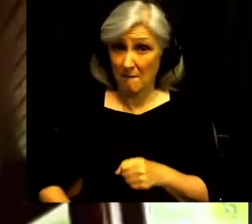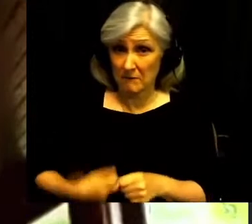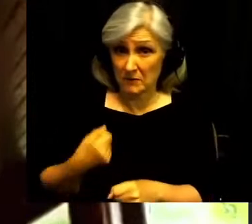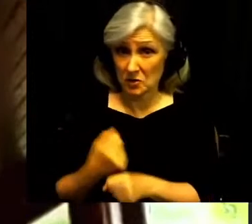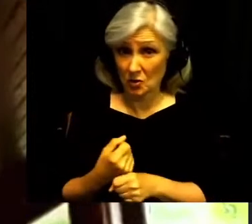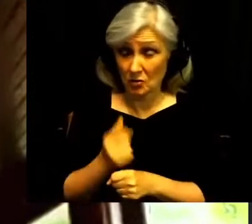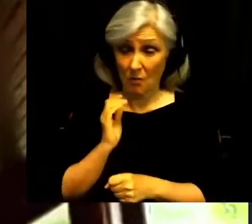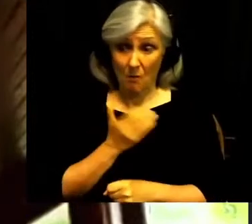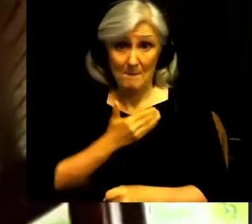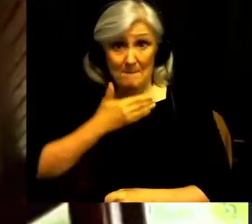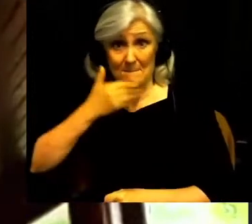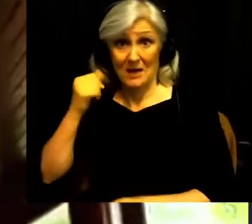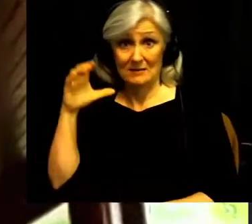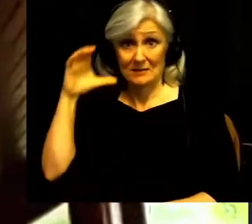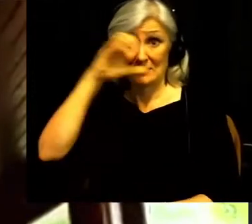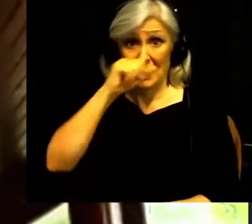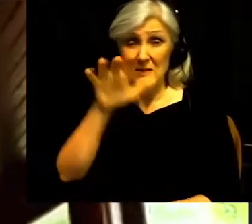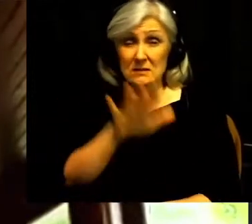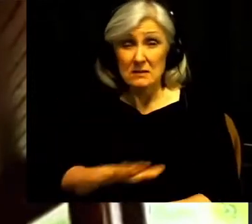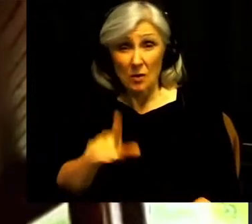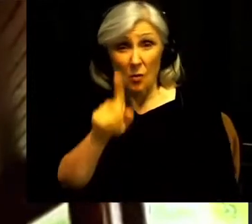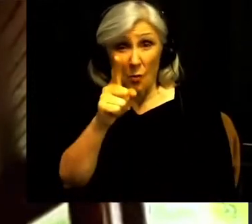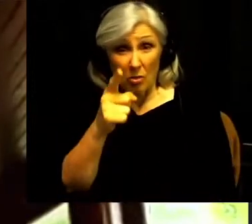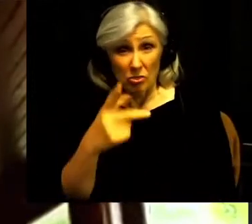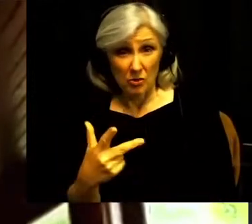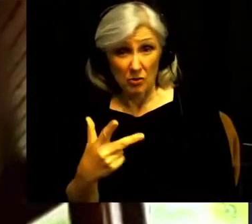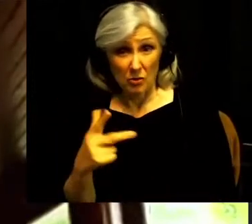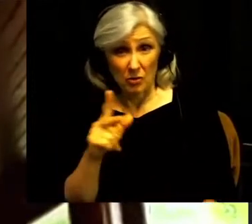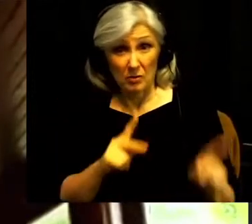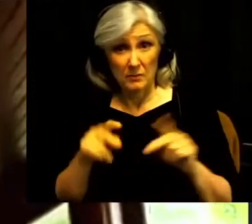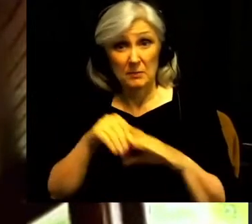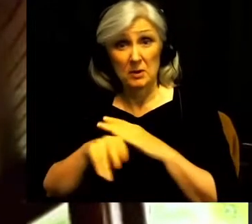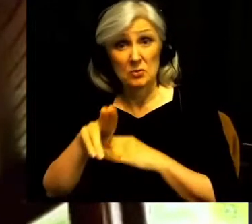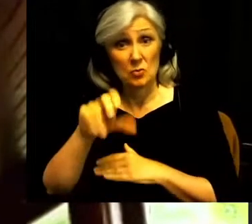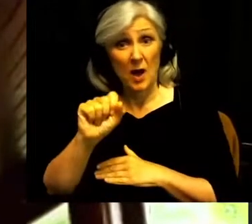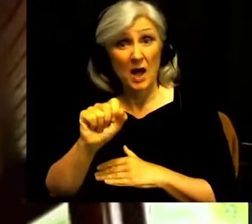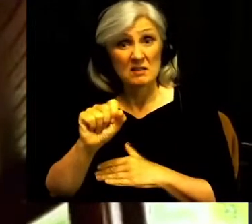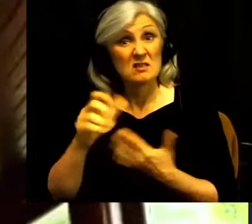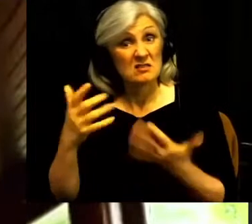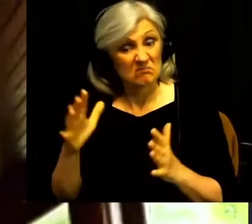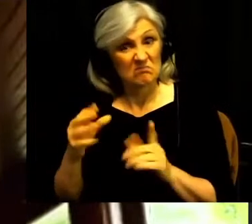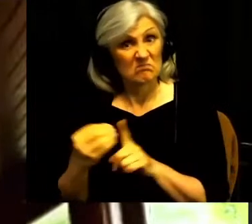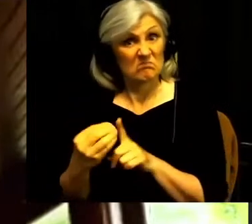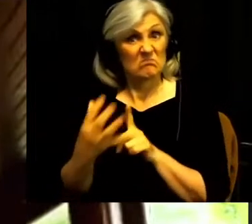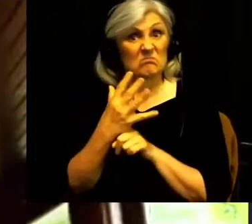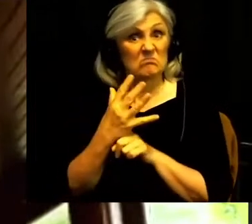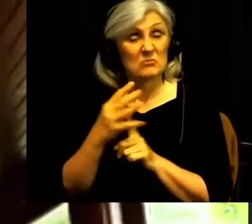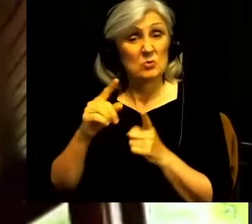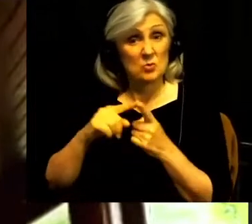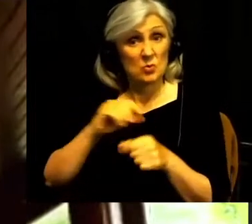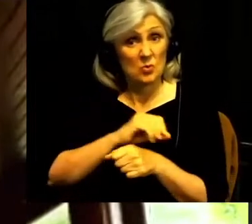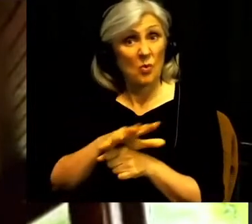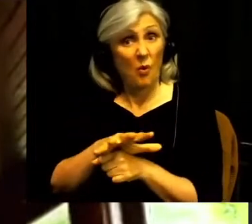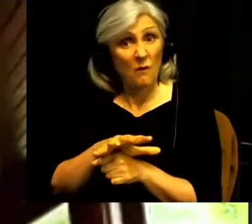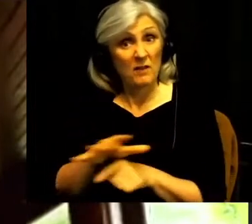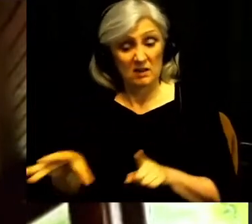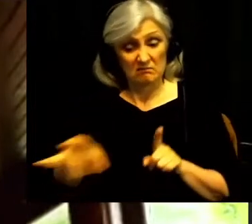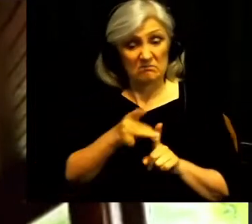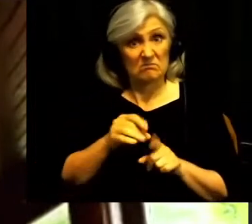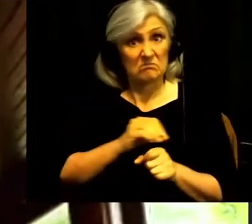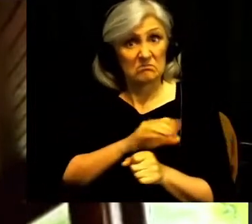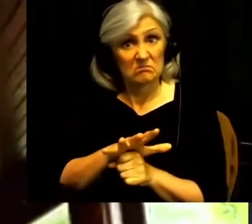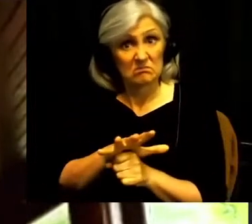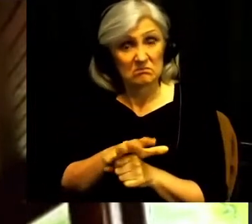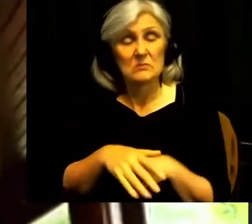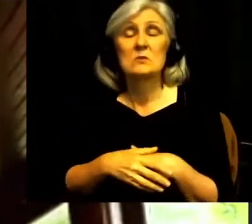even higher than that, of people in the US have been exposed. So that gives us some additional sense when we think about how we get to high